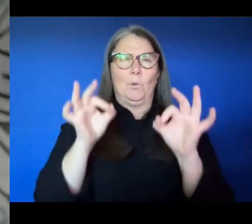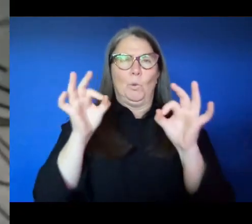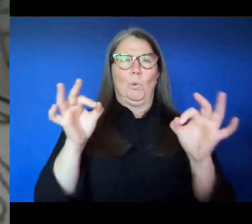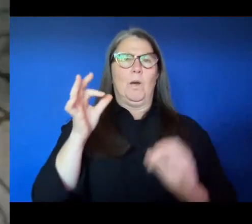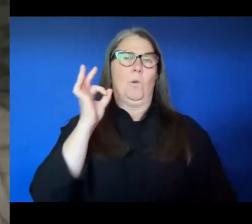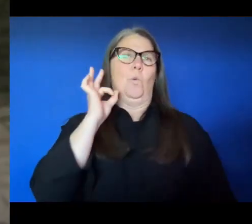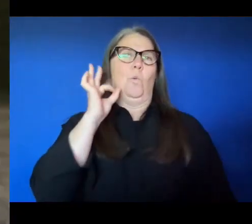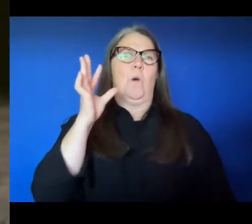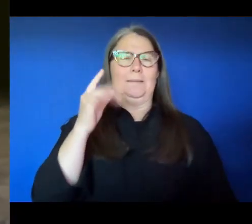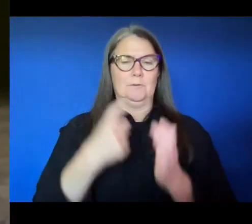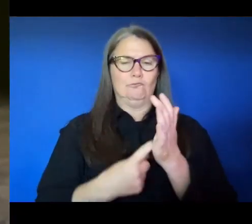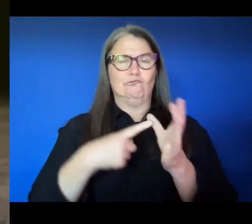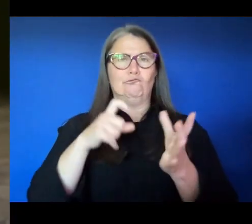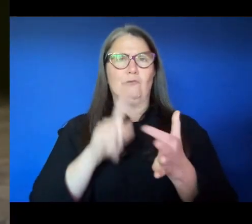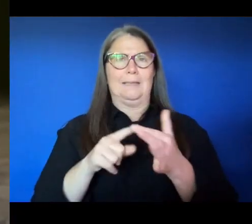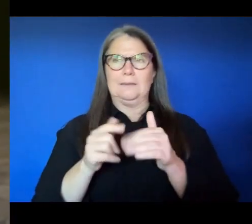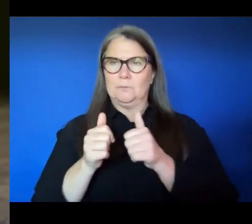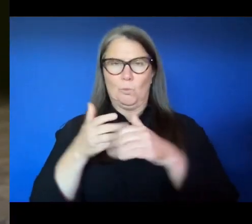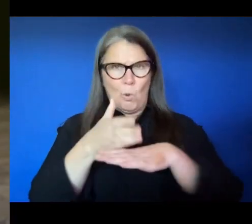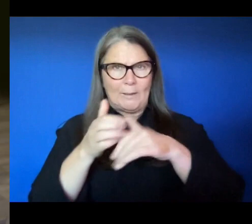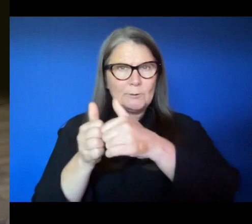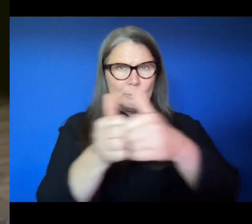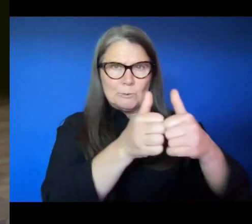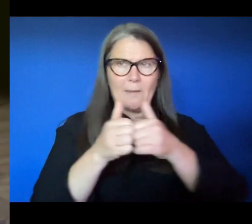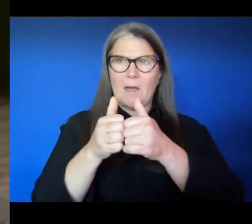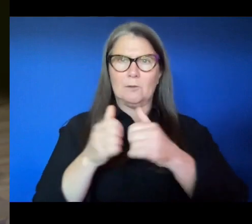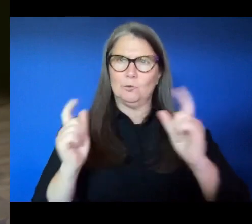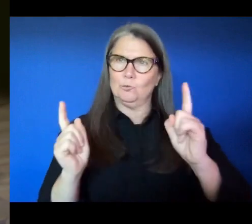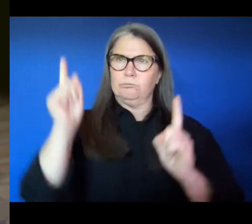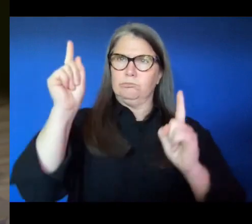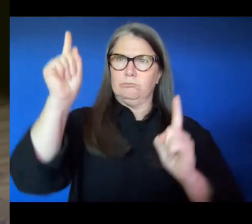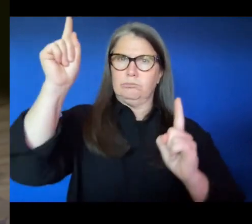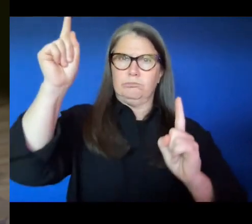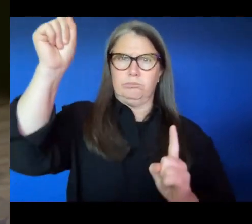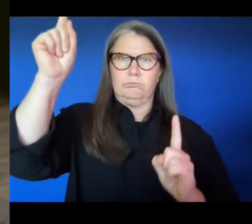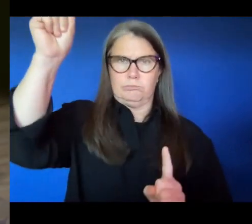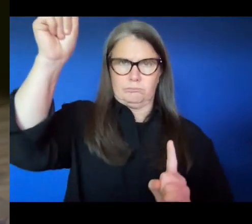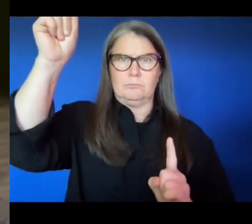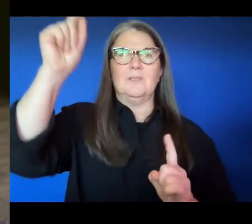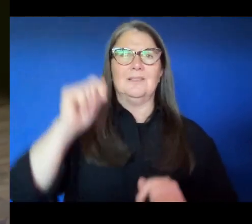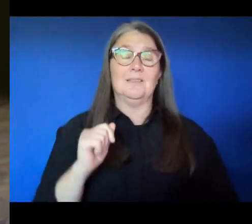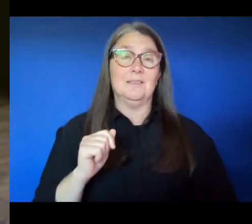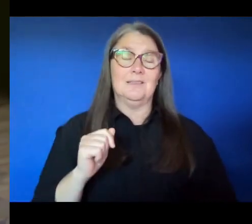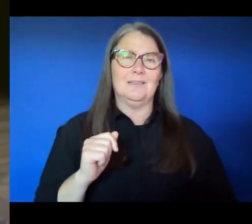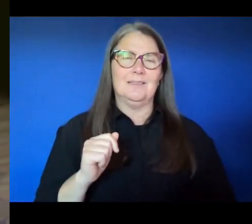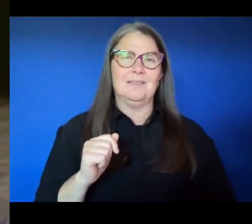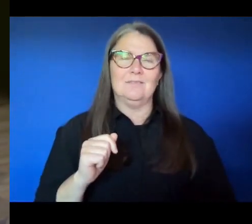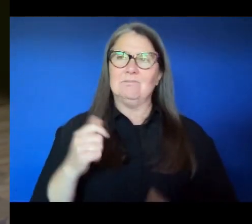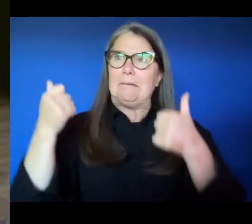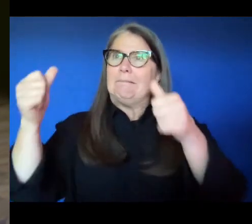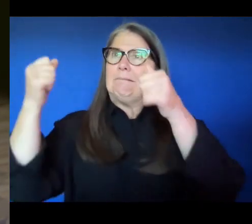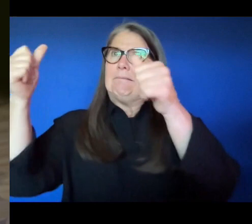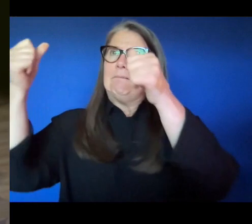uniting to prosper. When, obviously we know that was a